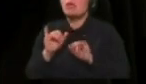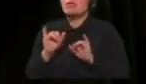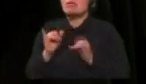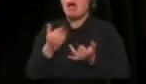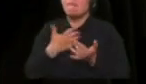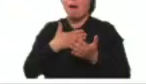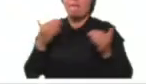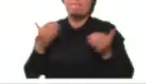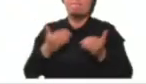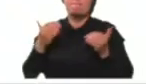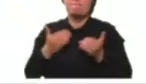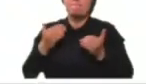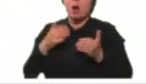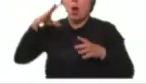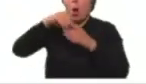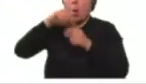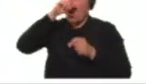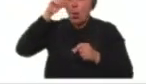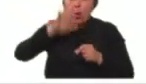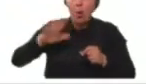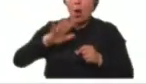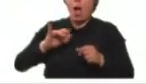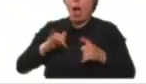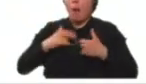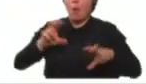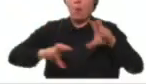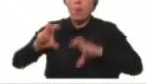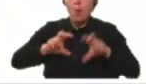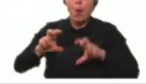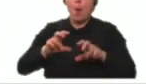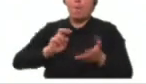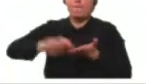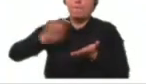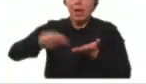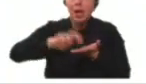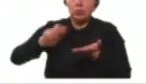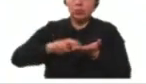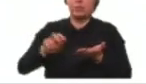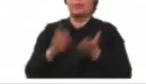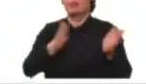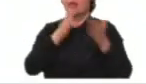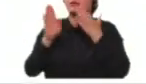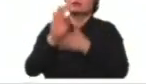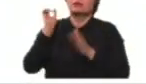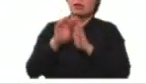foot for their daily needs and public transit. Next slide, please.